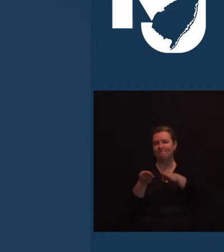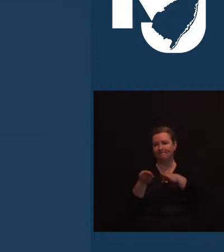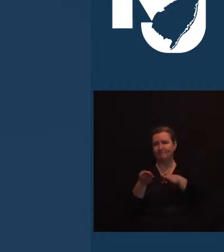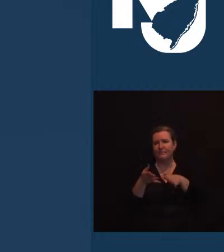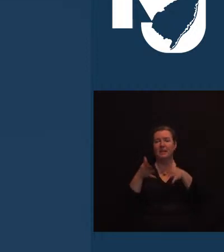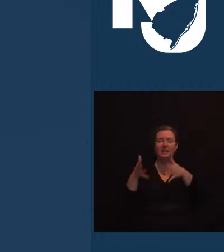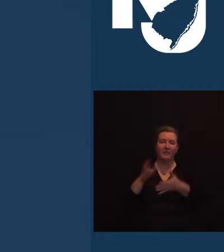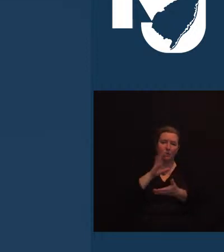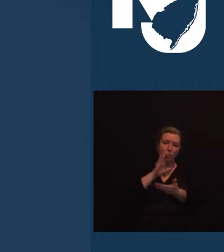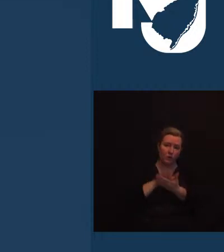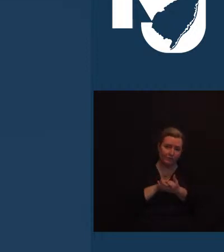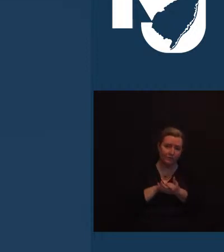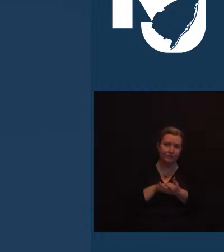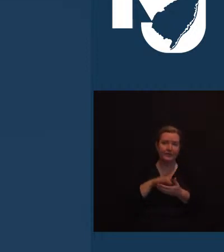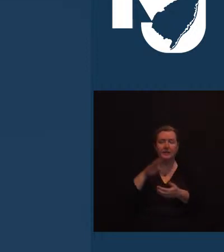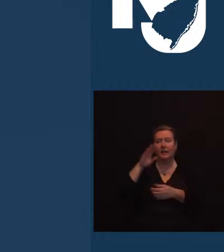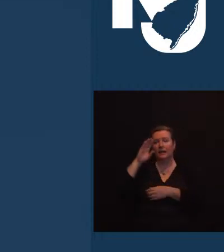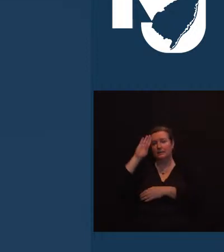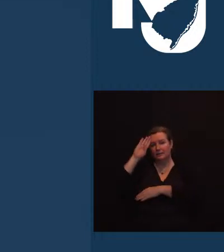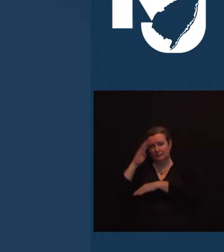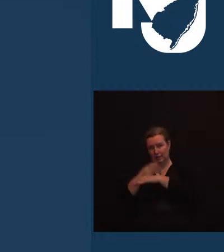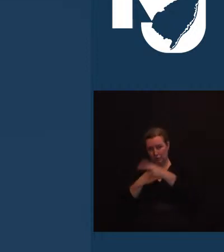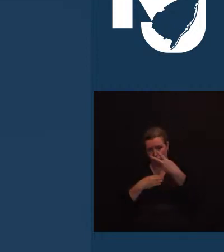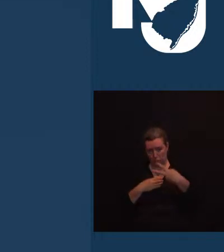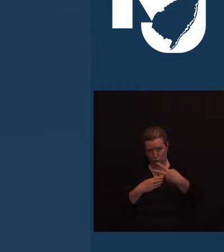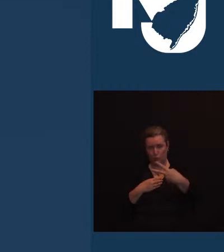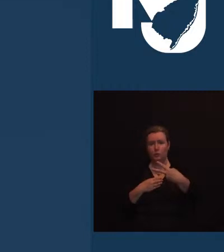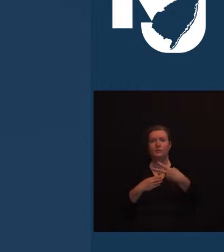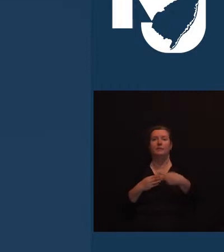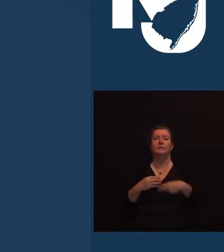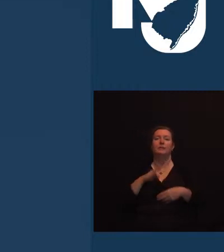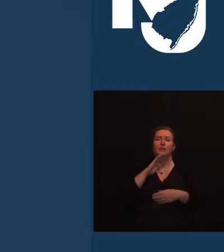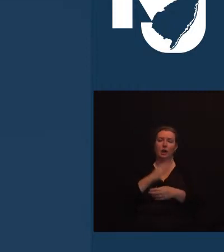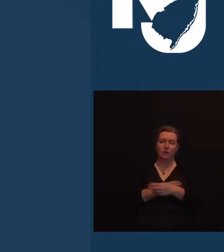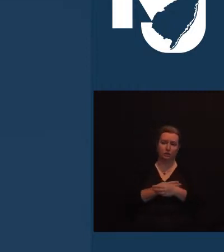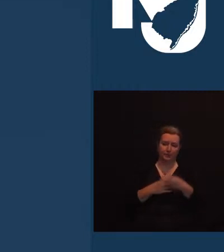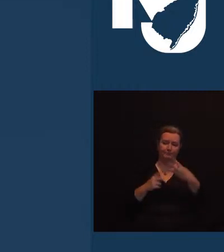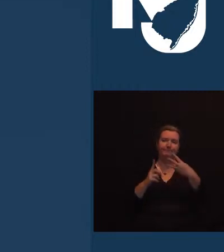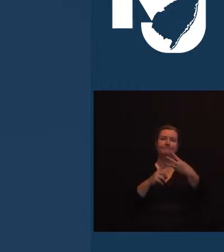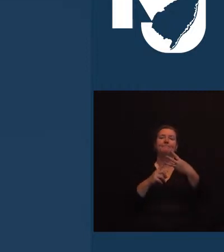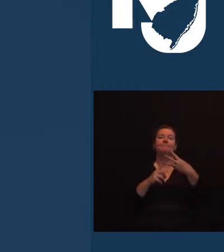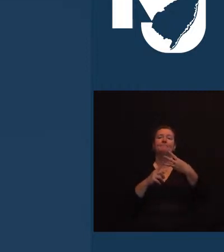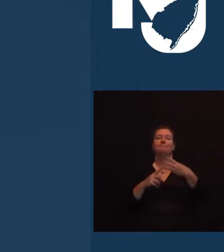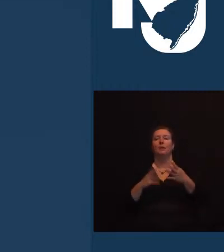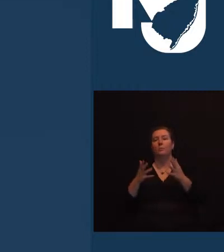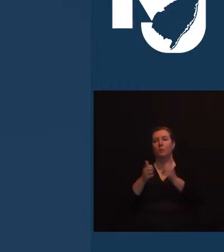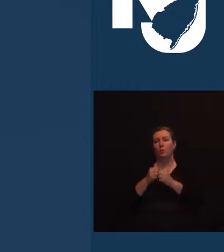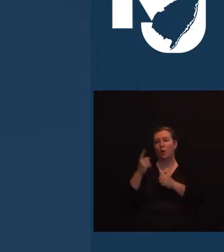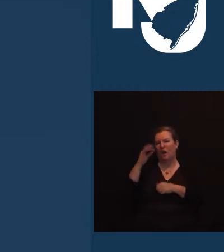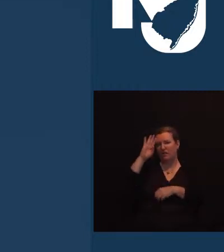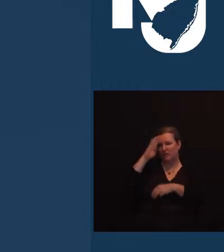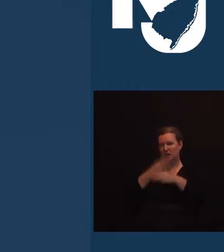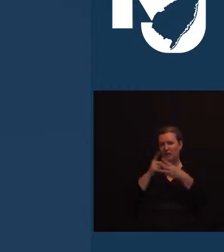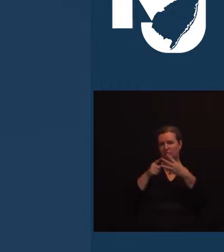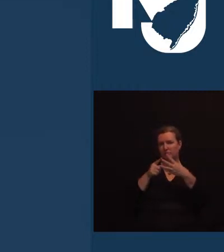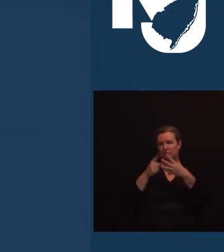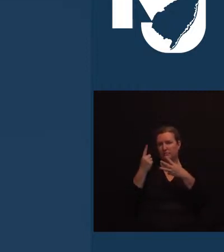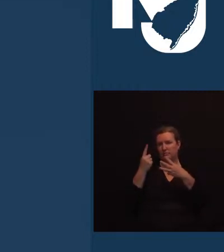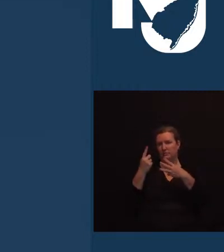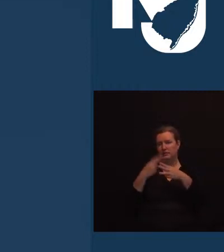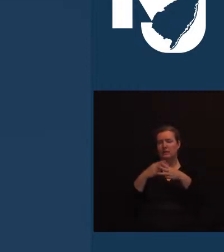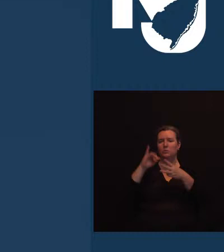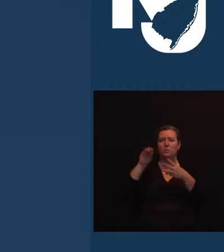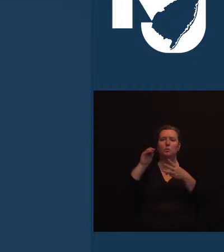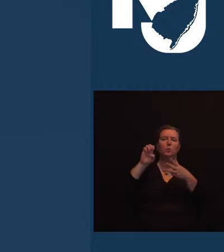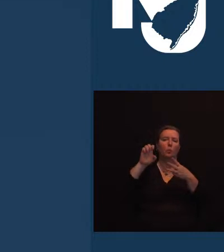Luann, his sons, Joel and Jamie, and his daughter, Joya. I had the great honor of speaking with Joel a couple of weeks ago, along with their spouses